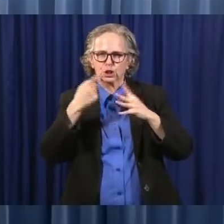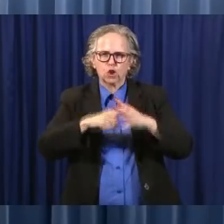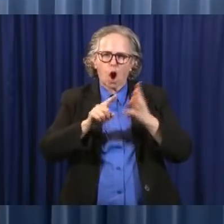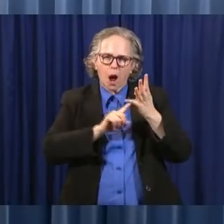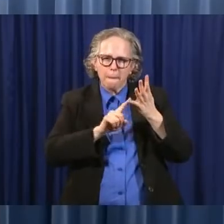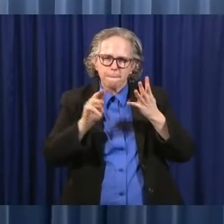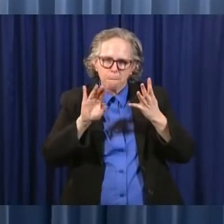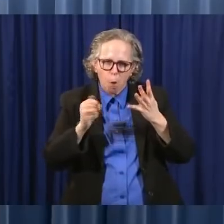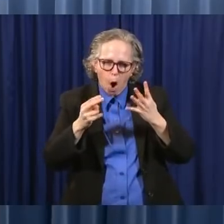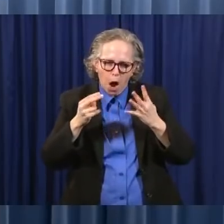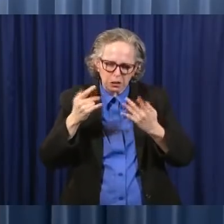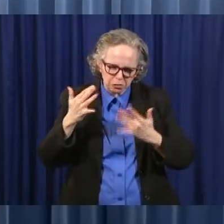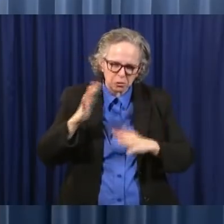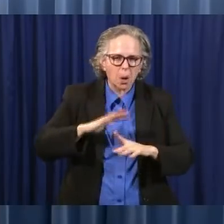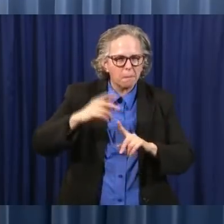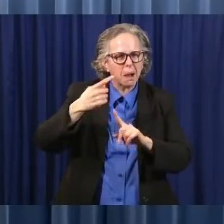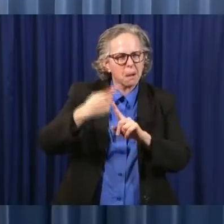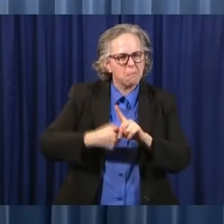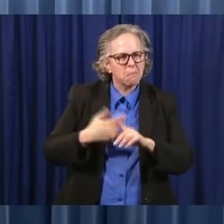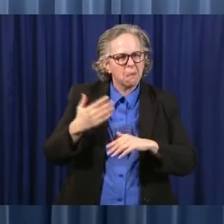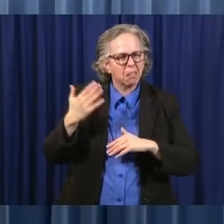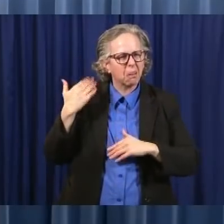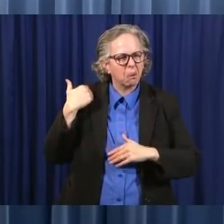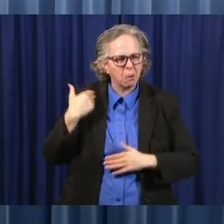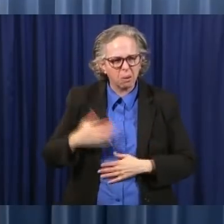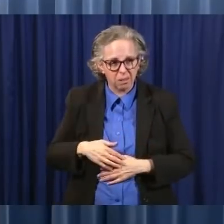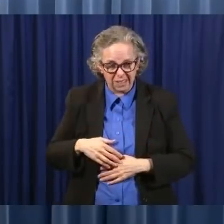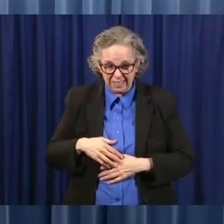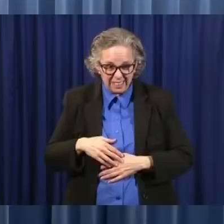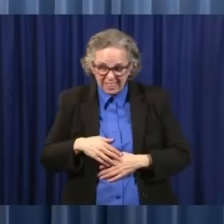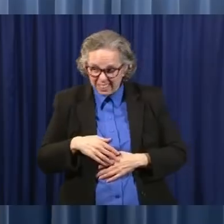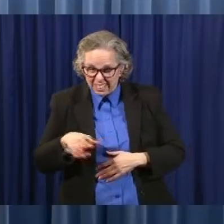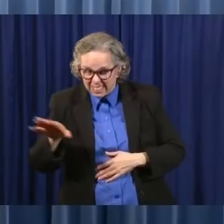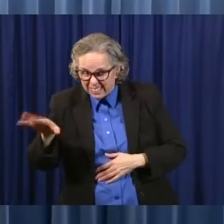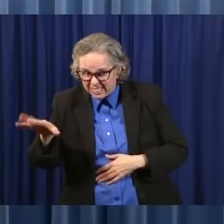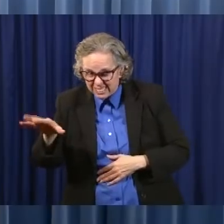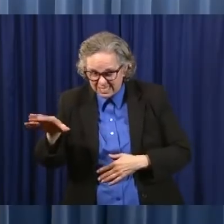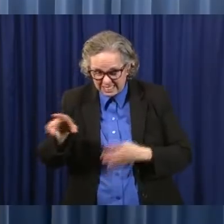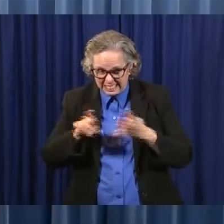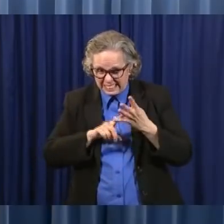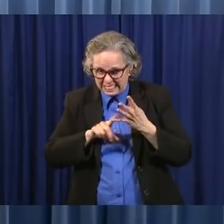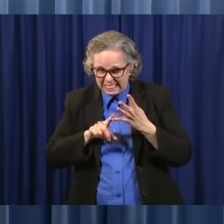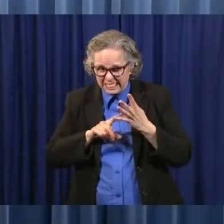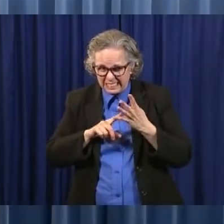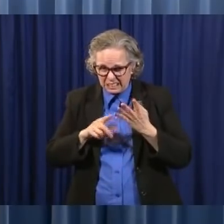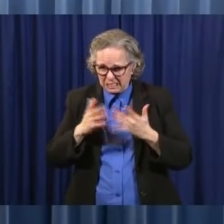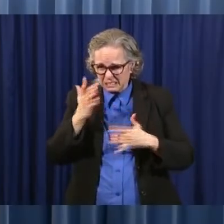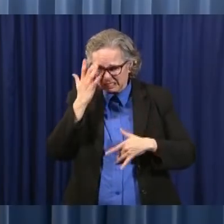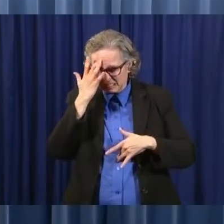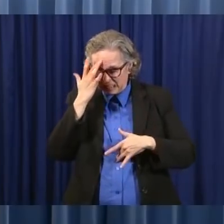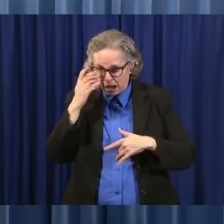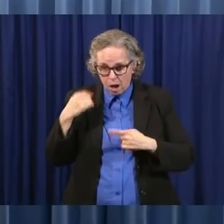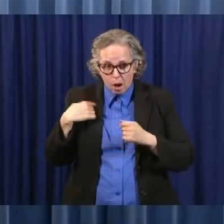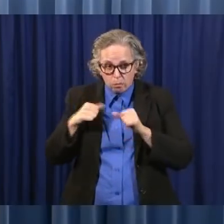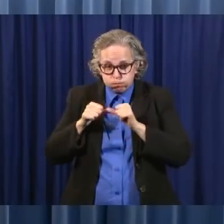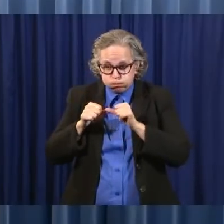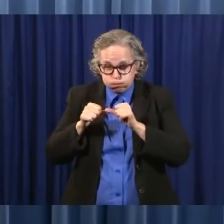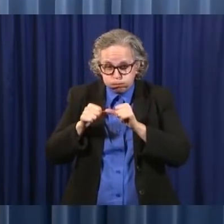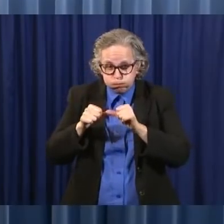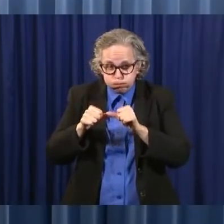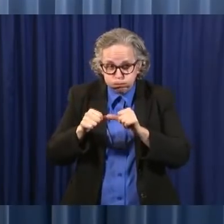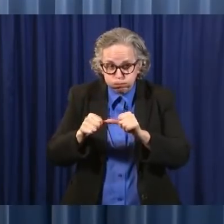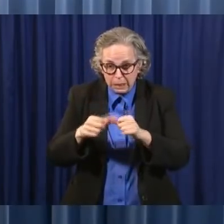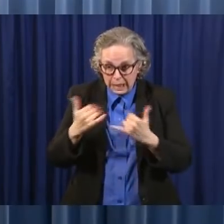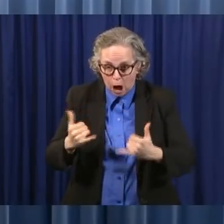started having. So this journey from first feeling it till now getting back to work, and you went back to